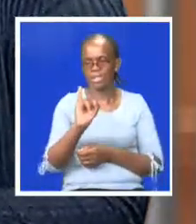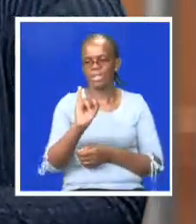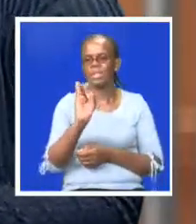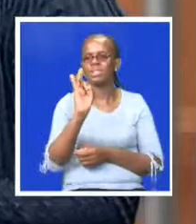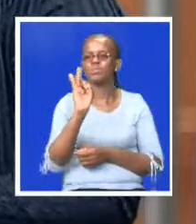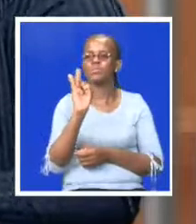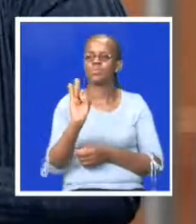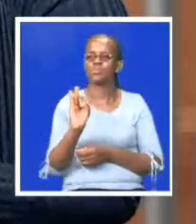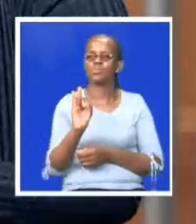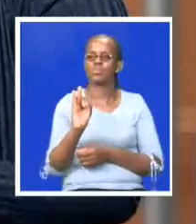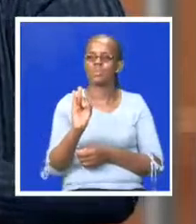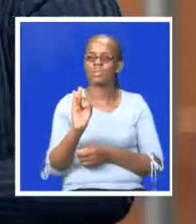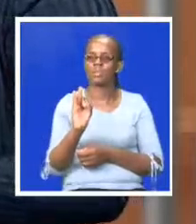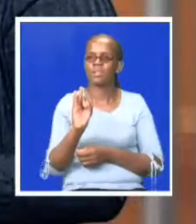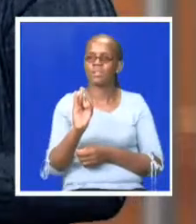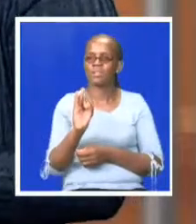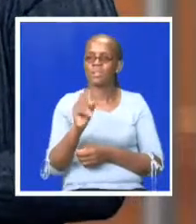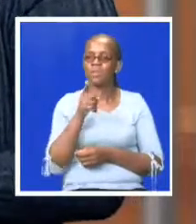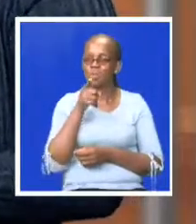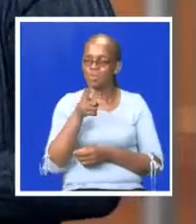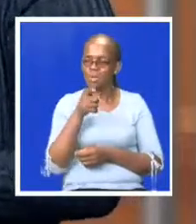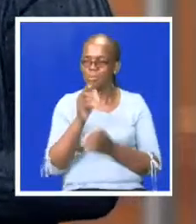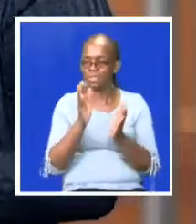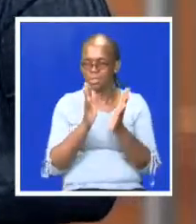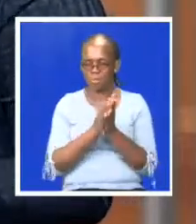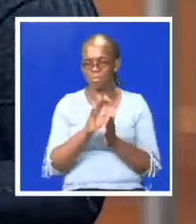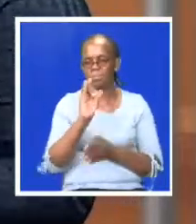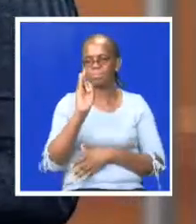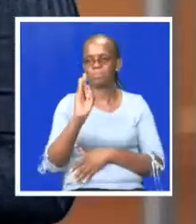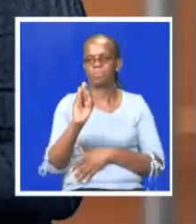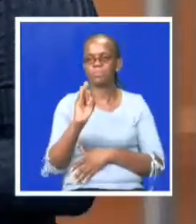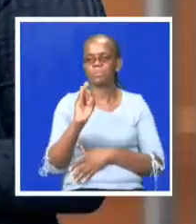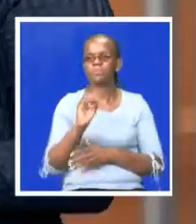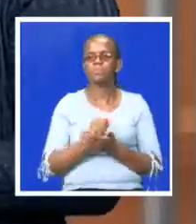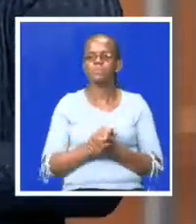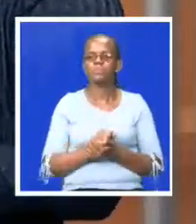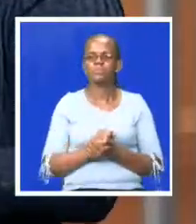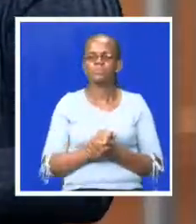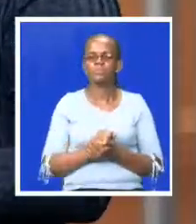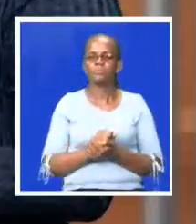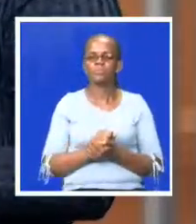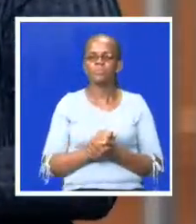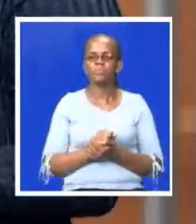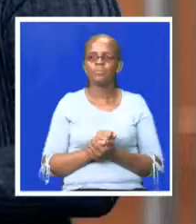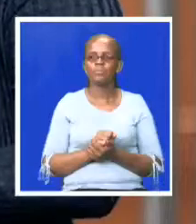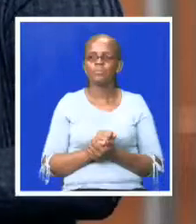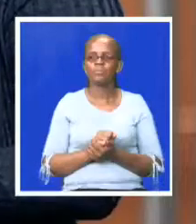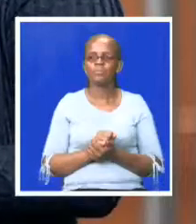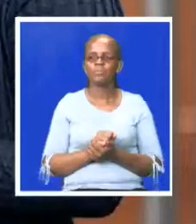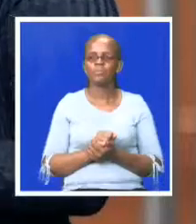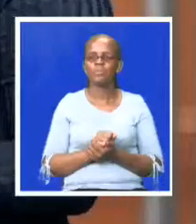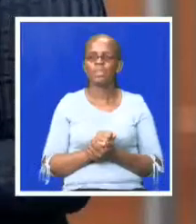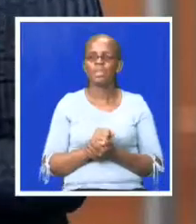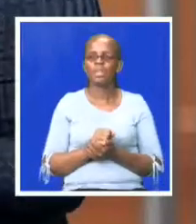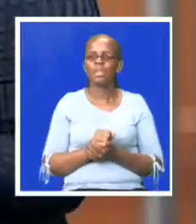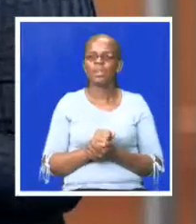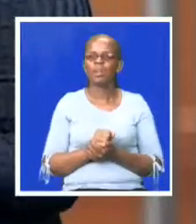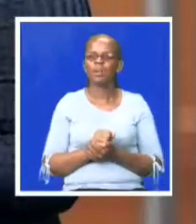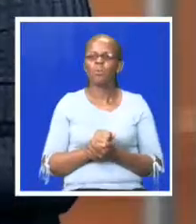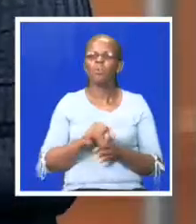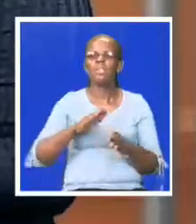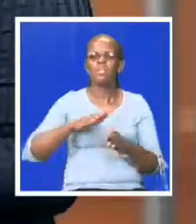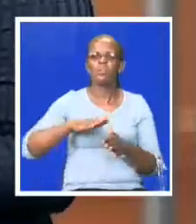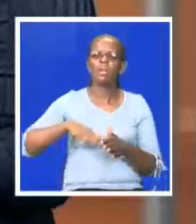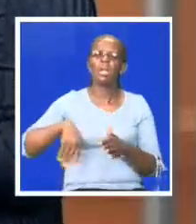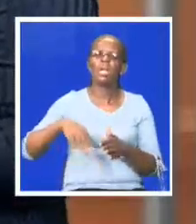2, it is number 12. So you don't have to space them, because when you space them, it's